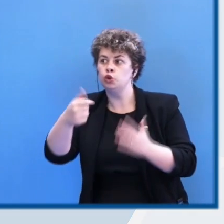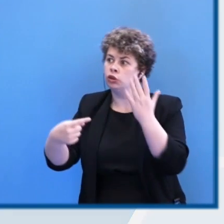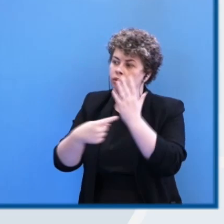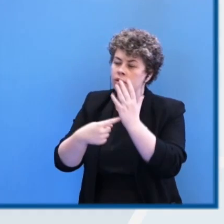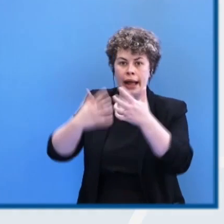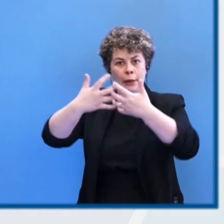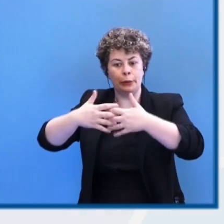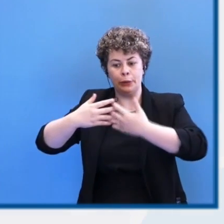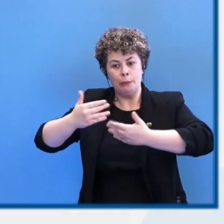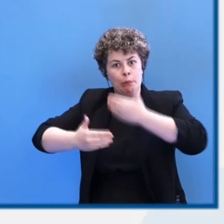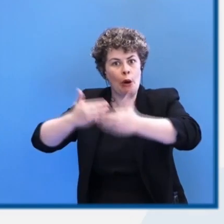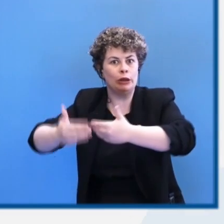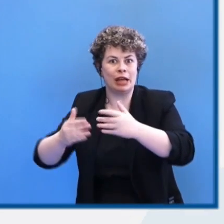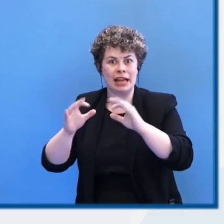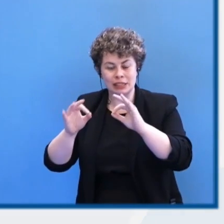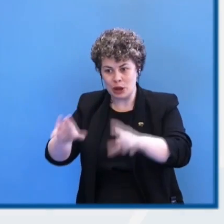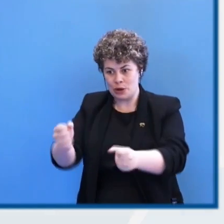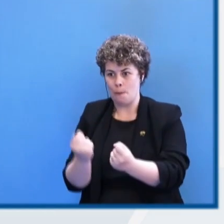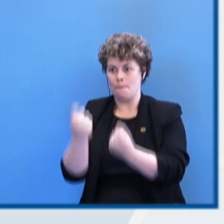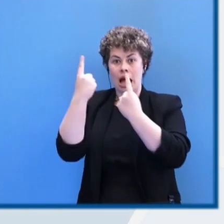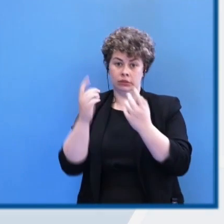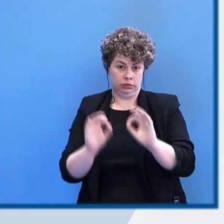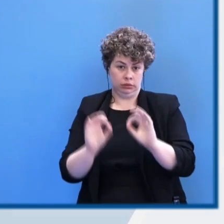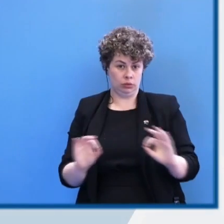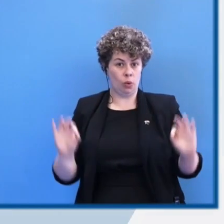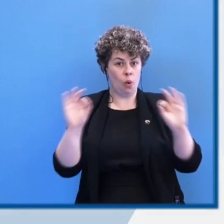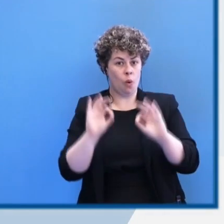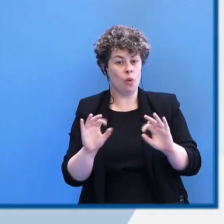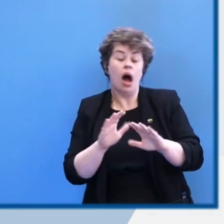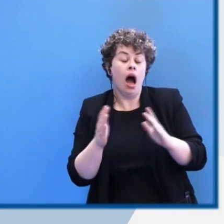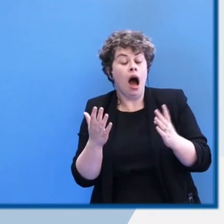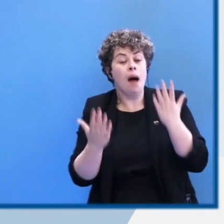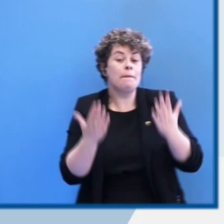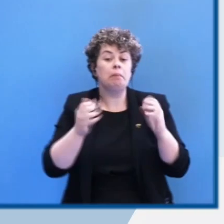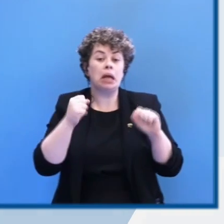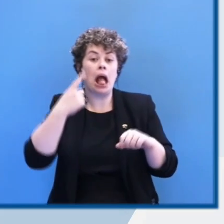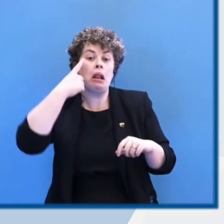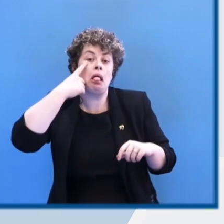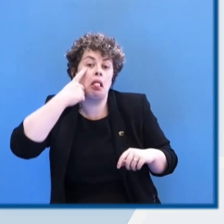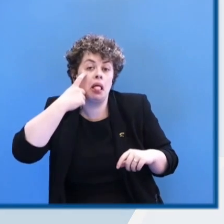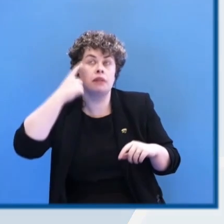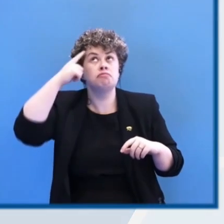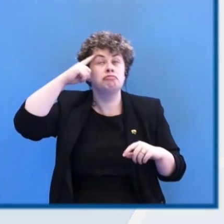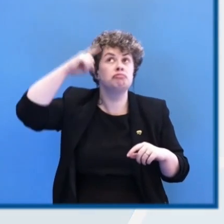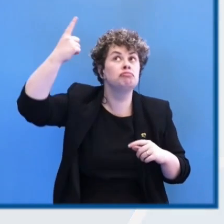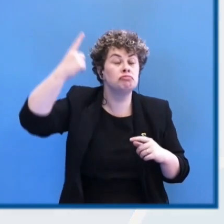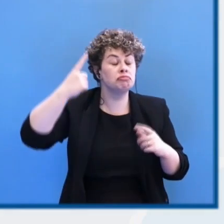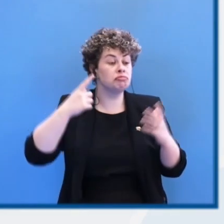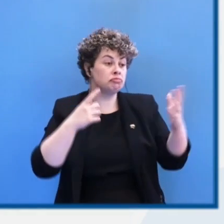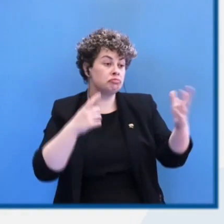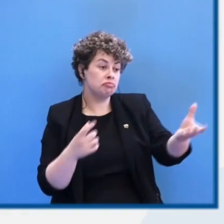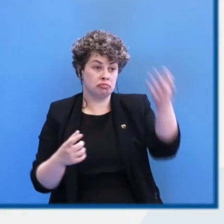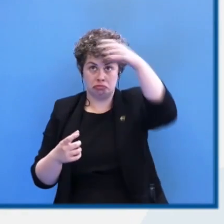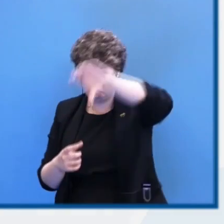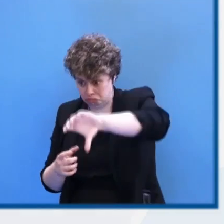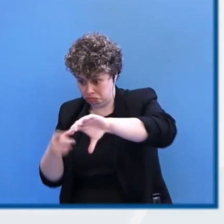not in an established way, in a tested way that we would really say this is in many countries they used that